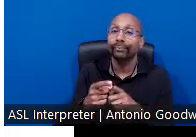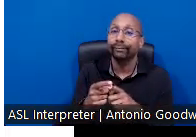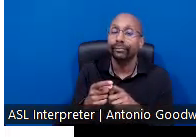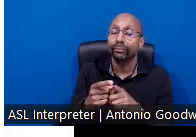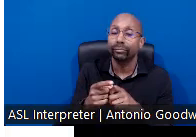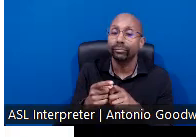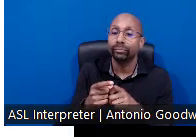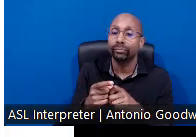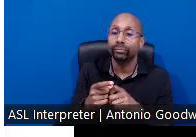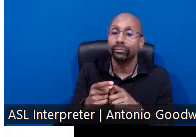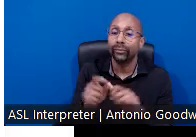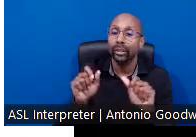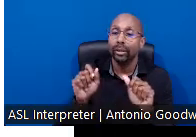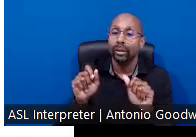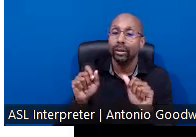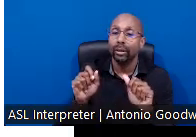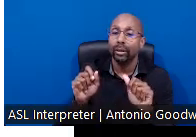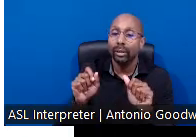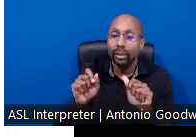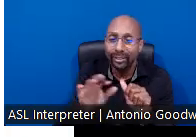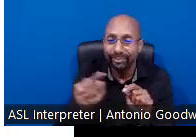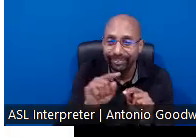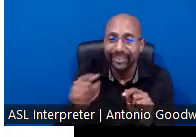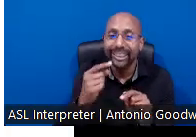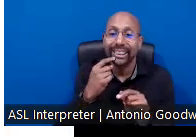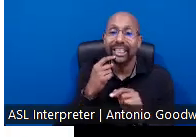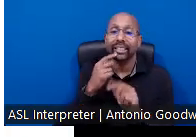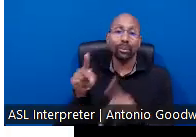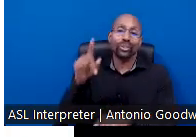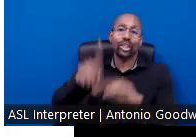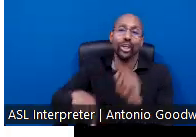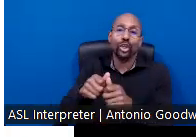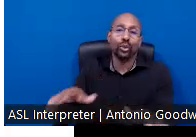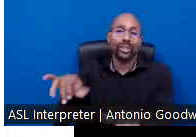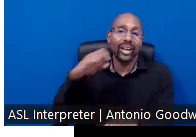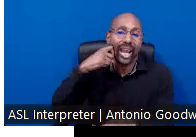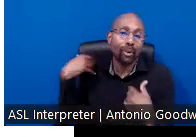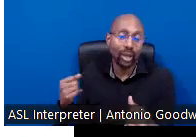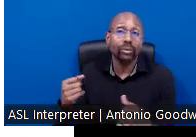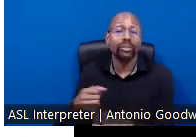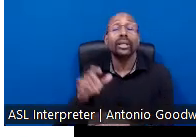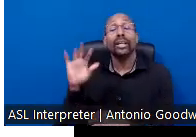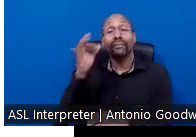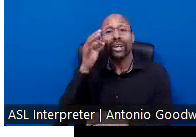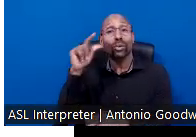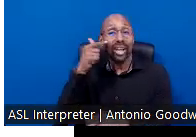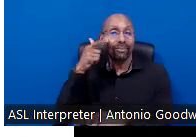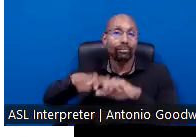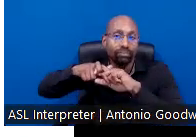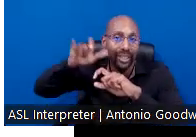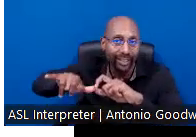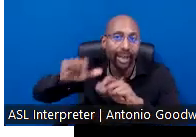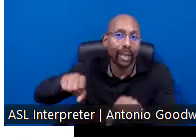made them non-eligible. So with this order ending this spring on May 11th, next week, some people will be required